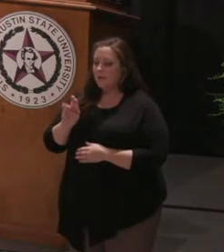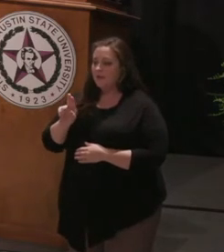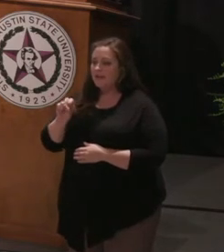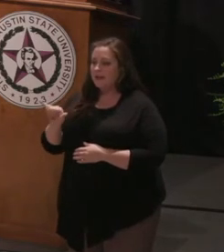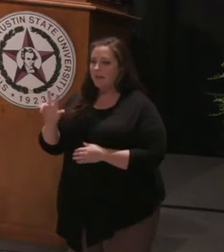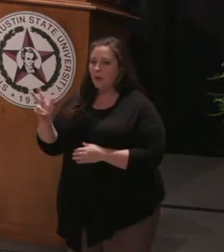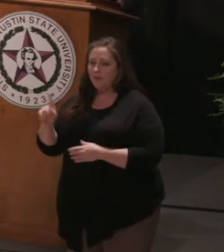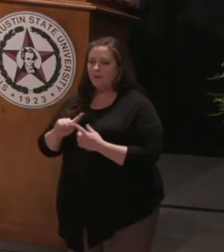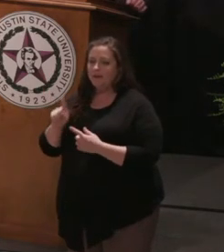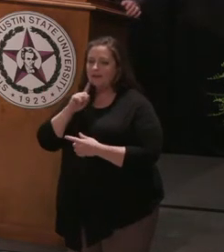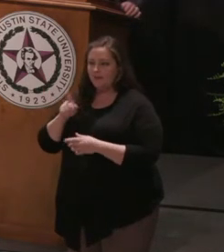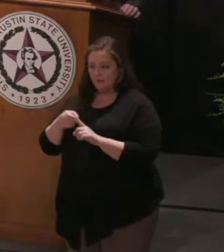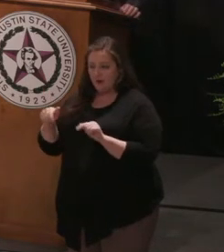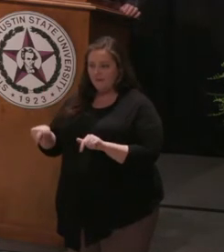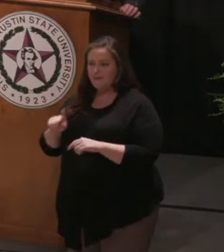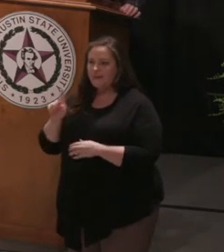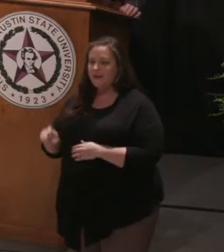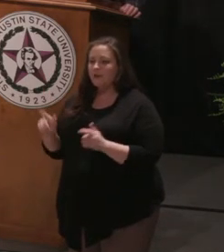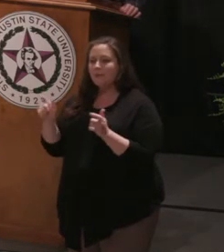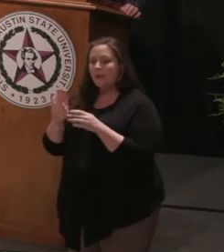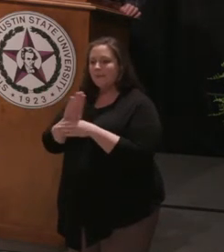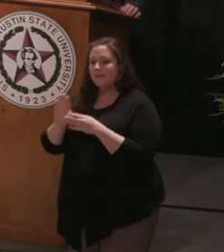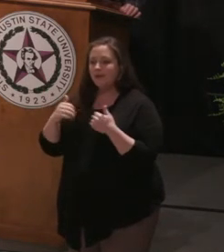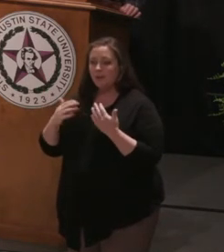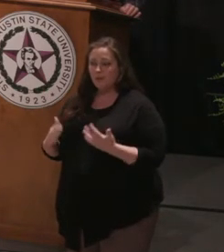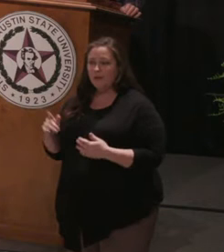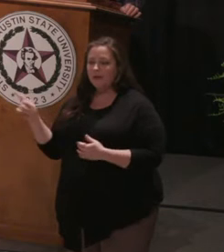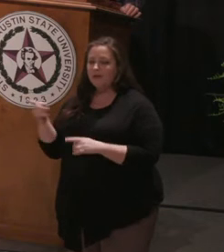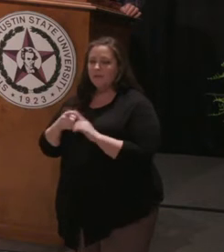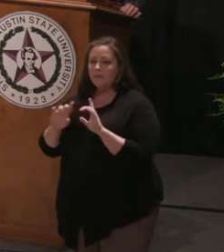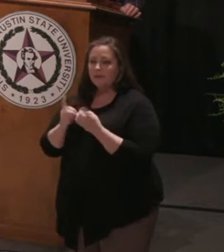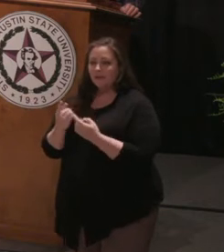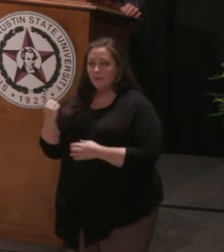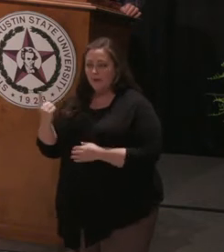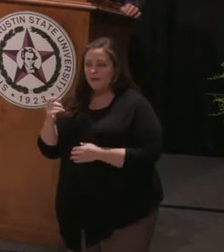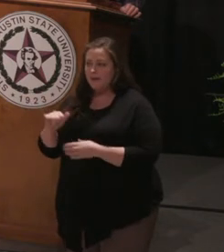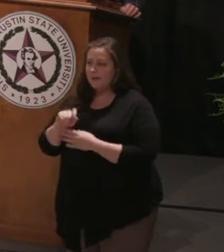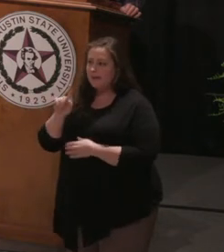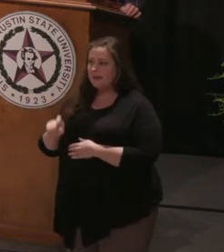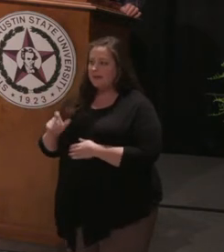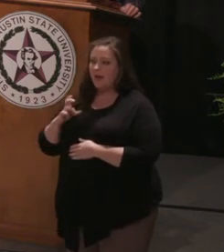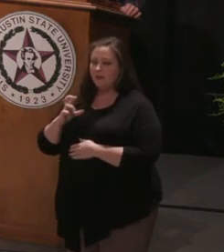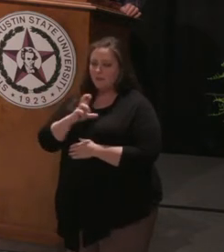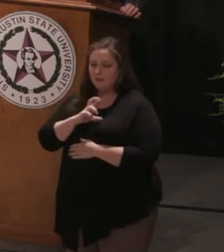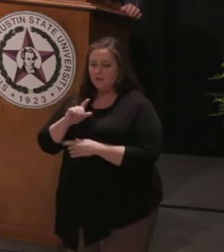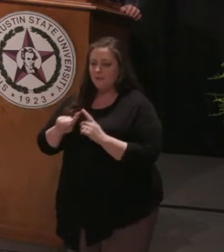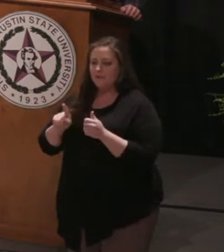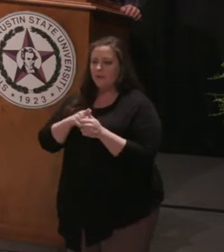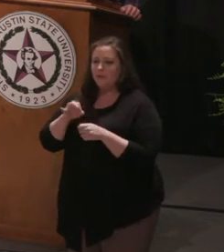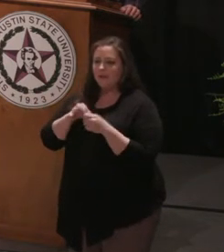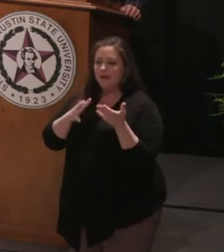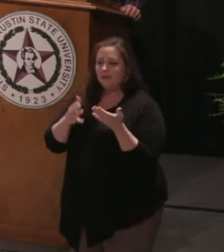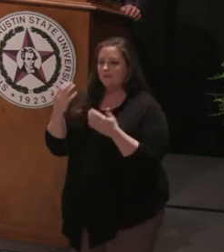native Texan and small business owner. He is from District 1 in the Texas House of Representatives, first elected